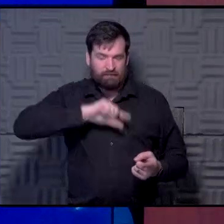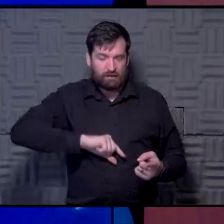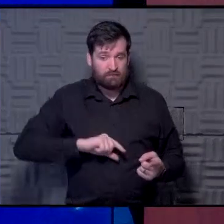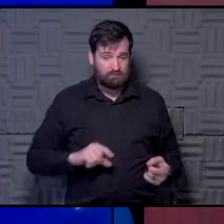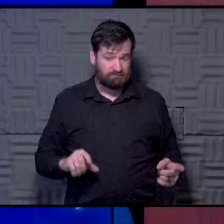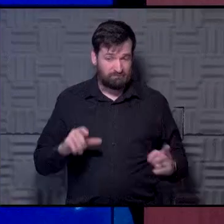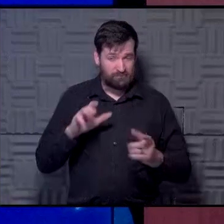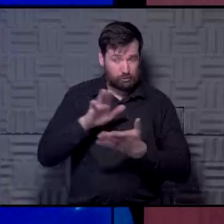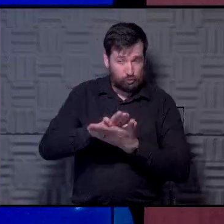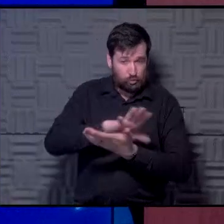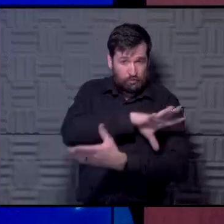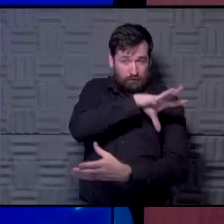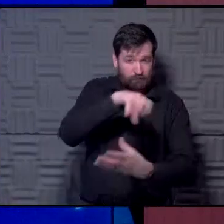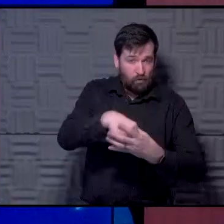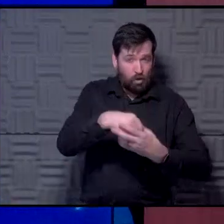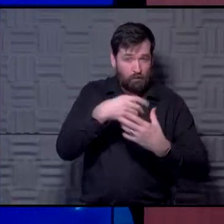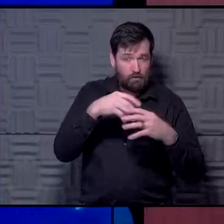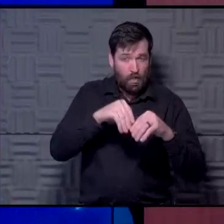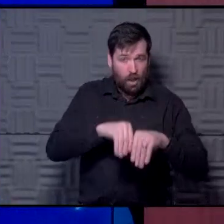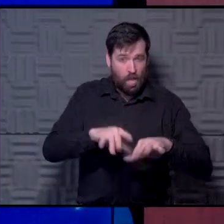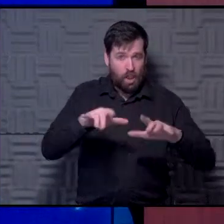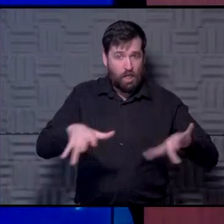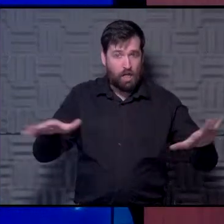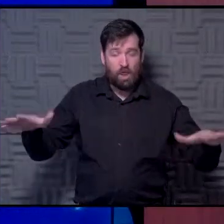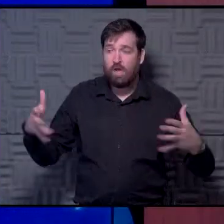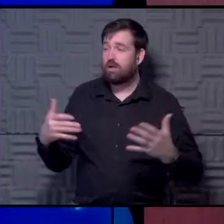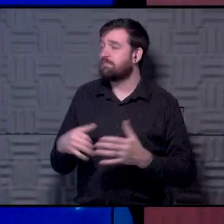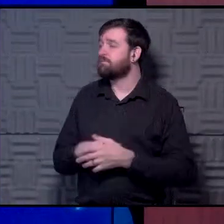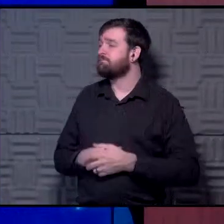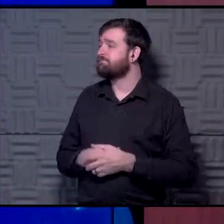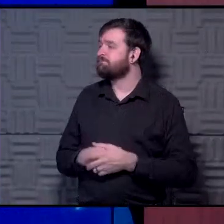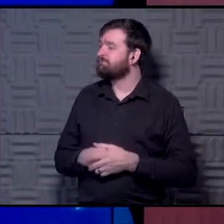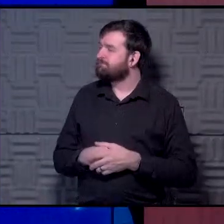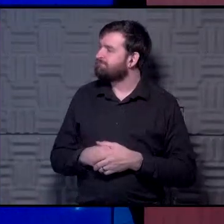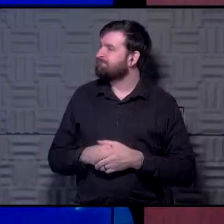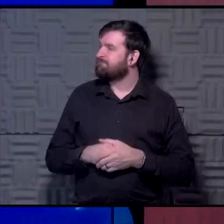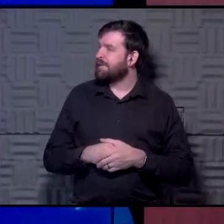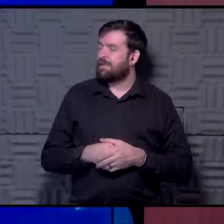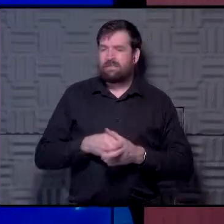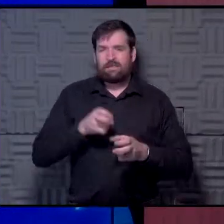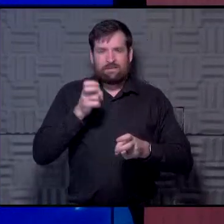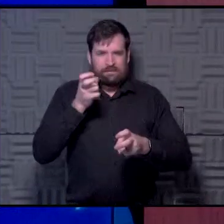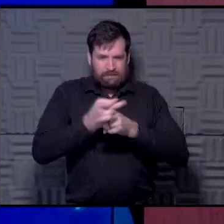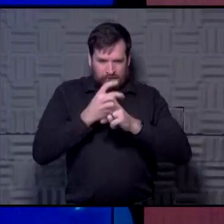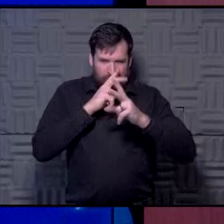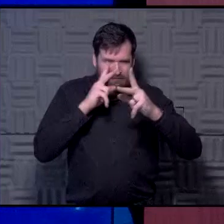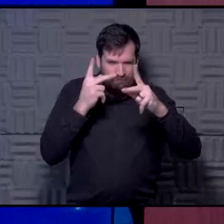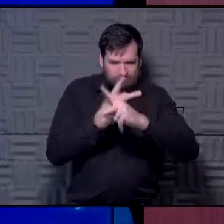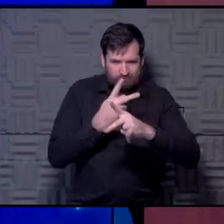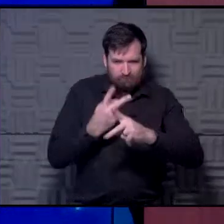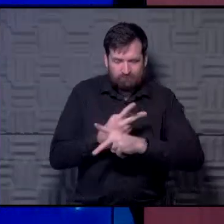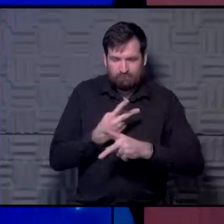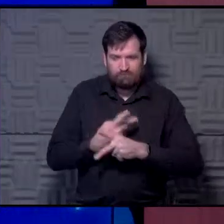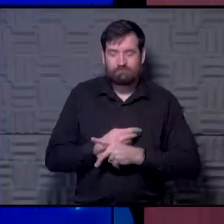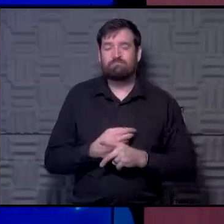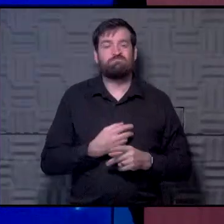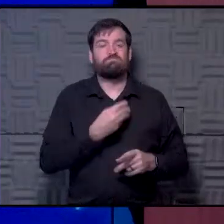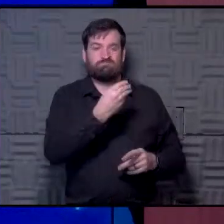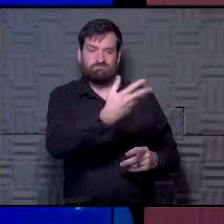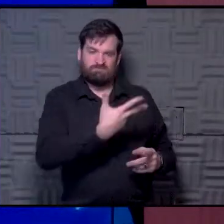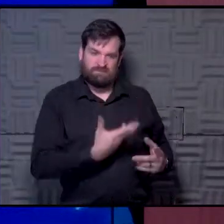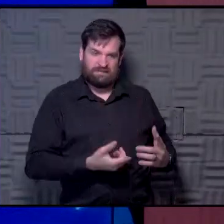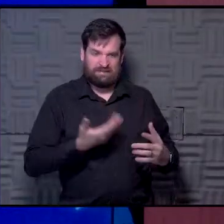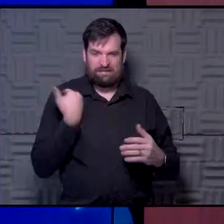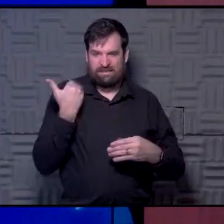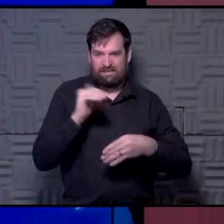with transmission than originally thought? You know, Hawkeye, I think this is a hard question to untangle. This one actually came to us last night,